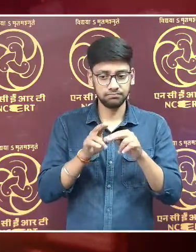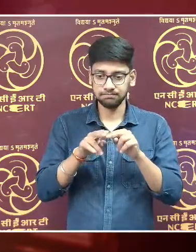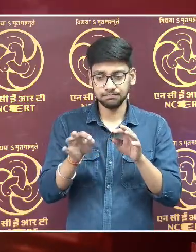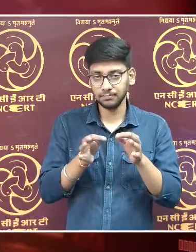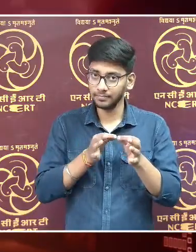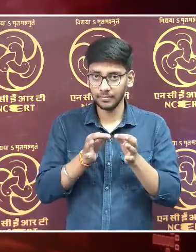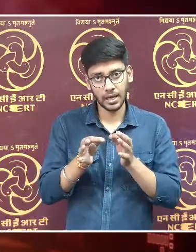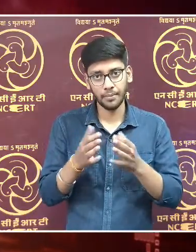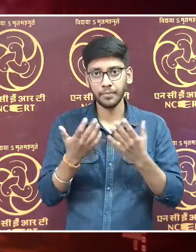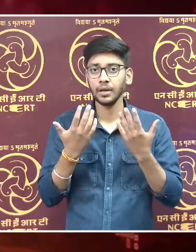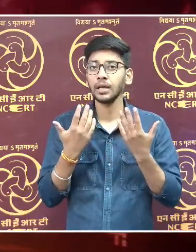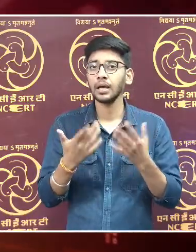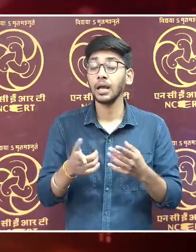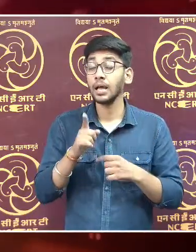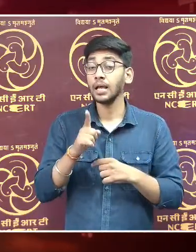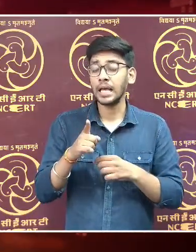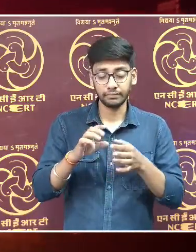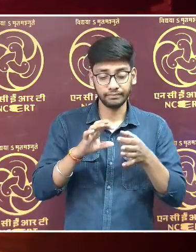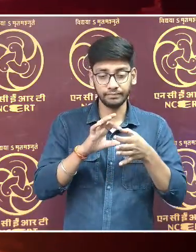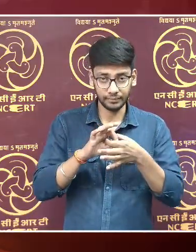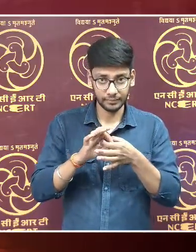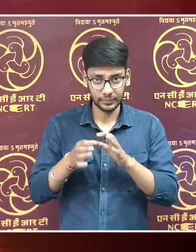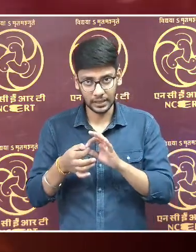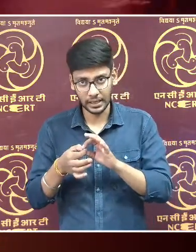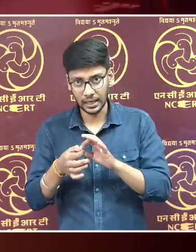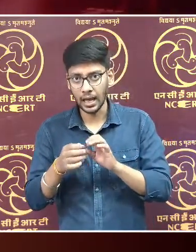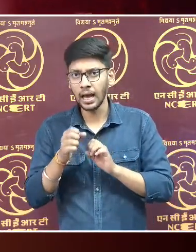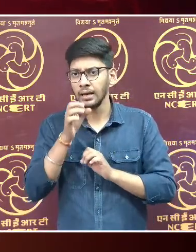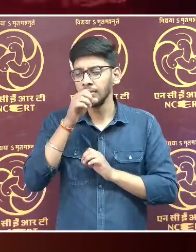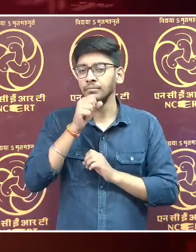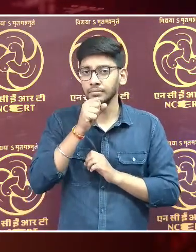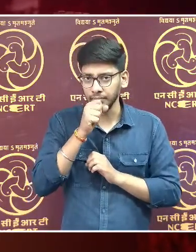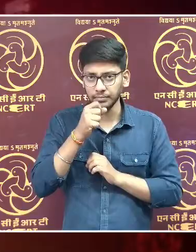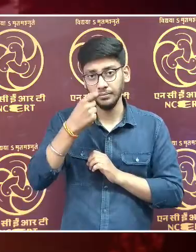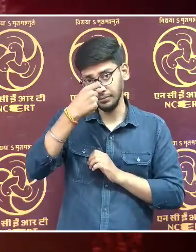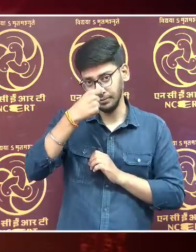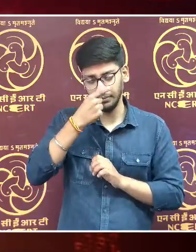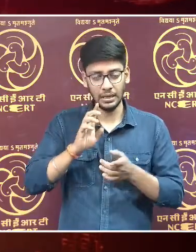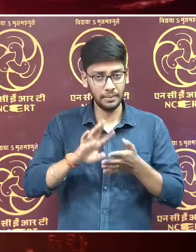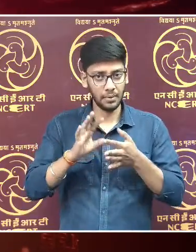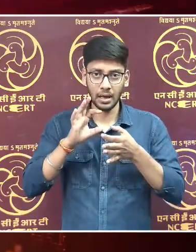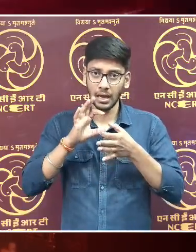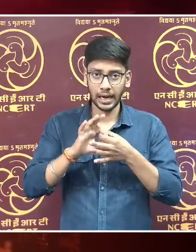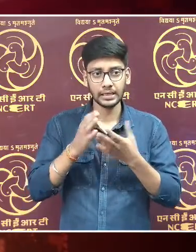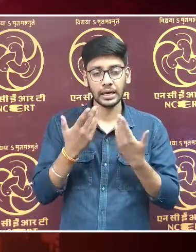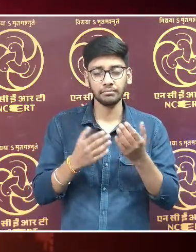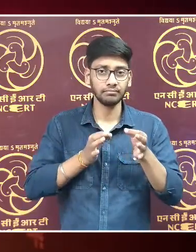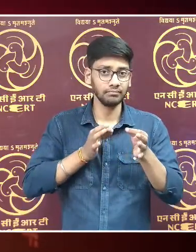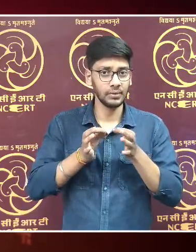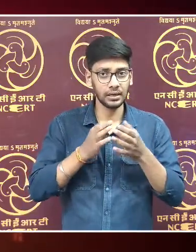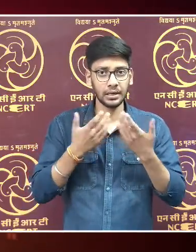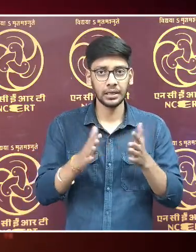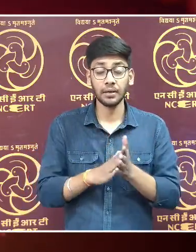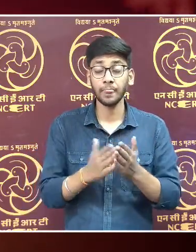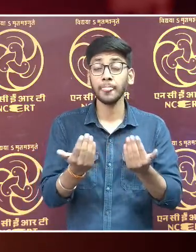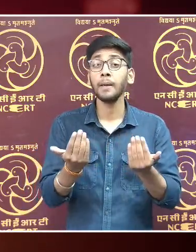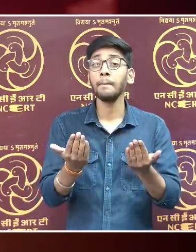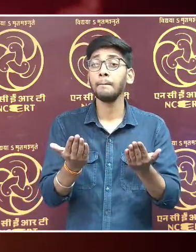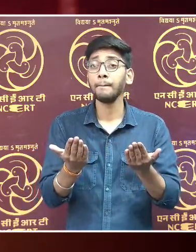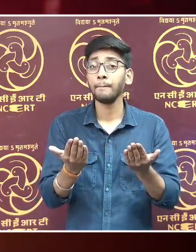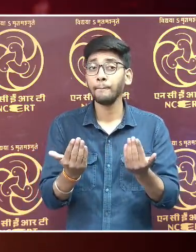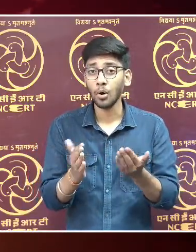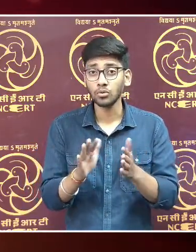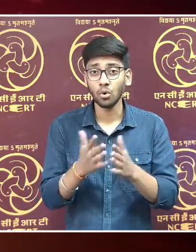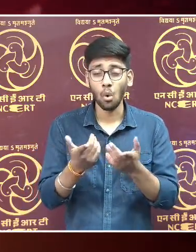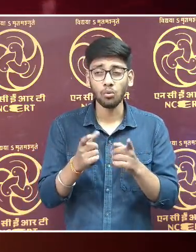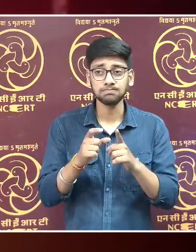this connection between the common cold and cough and the possible maybe danger